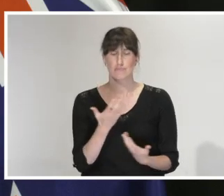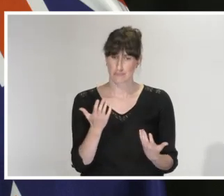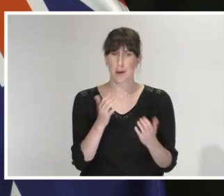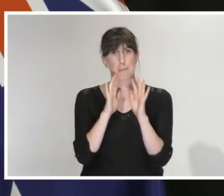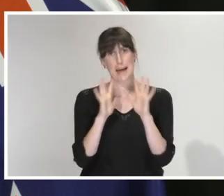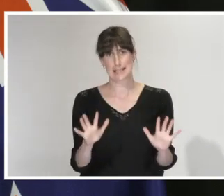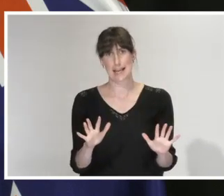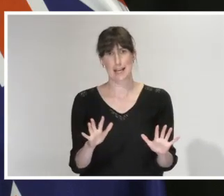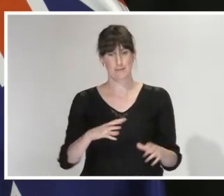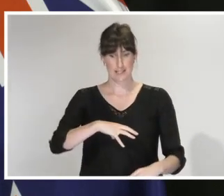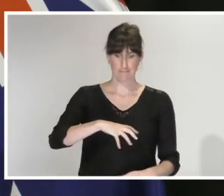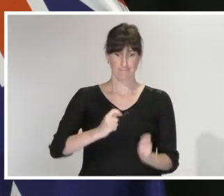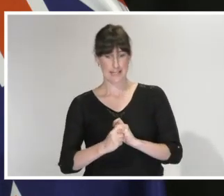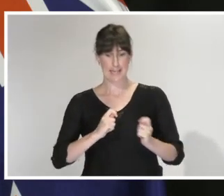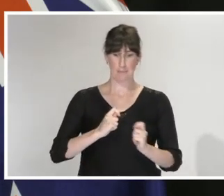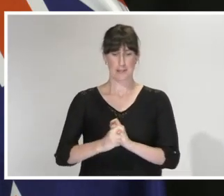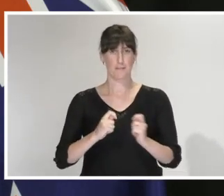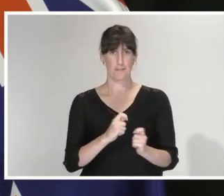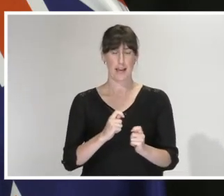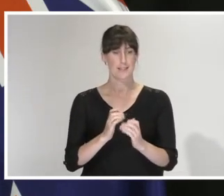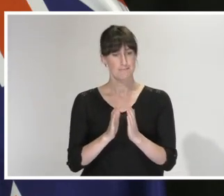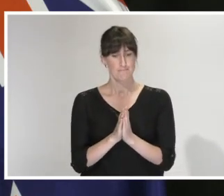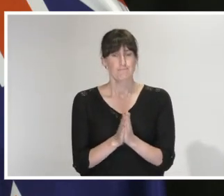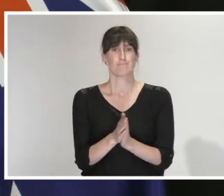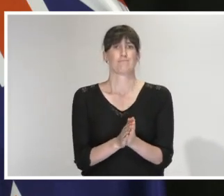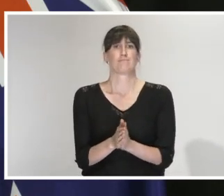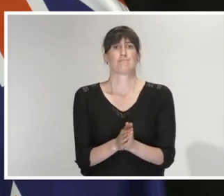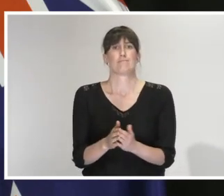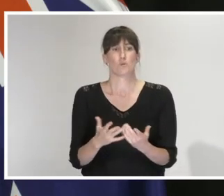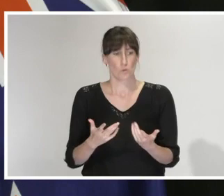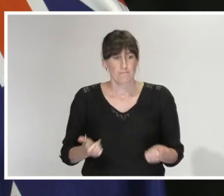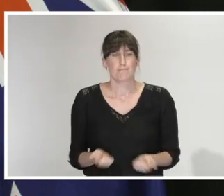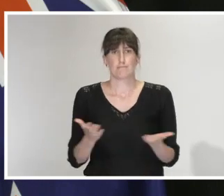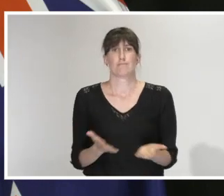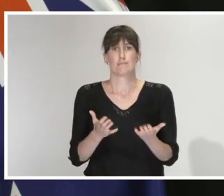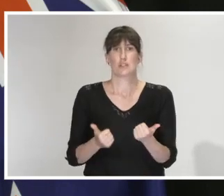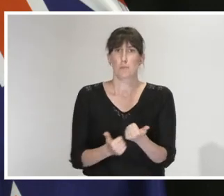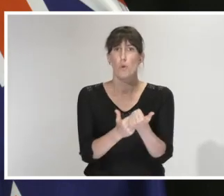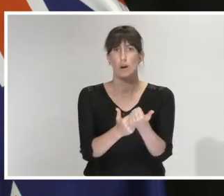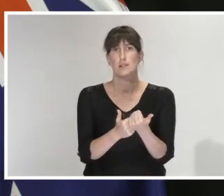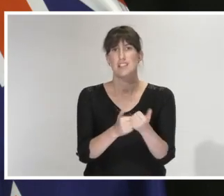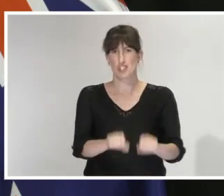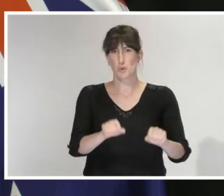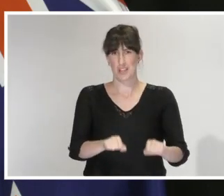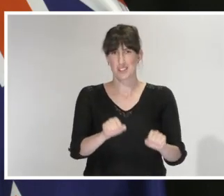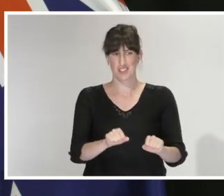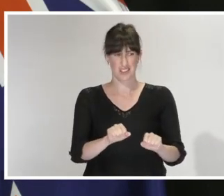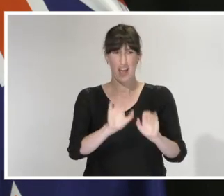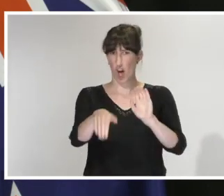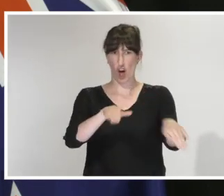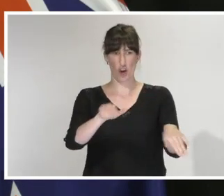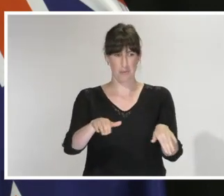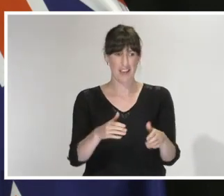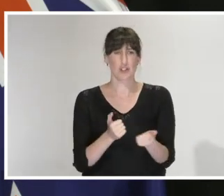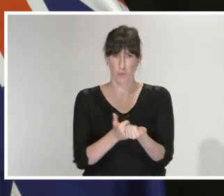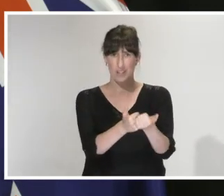this, and have been working incredibly hard to support kids and parents to learn from home, and I want to acknowledge that and thank them for that